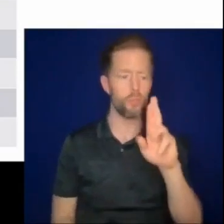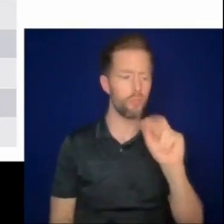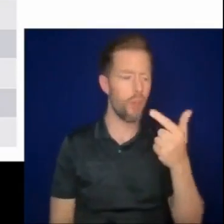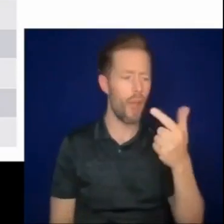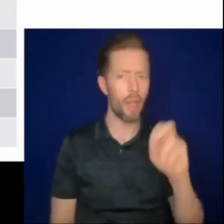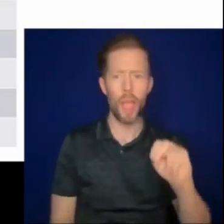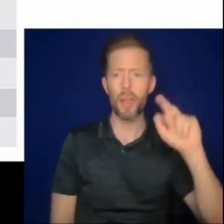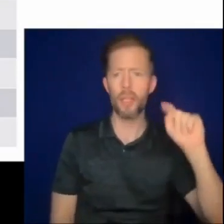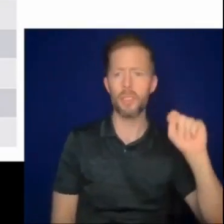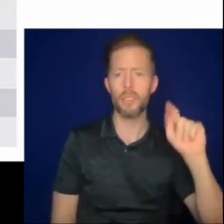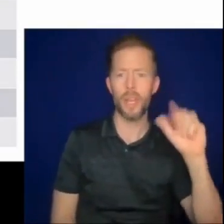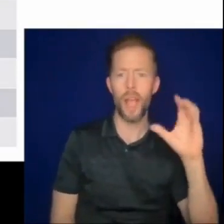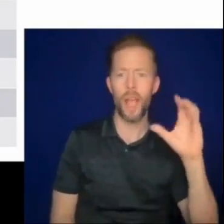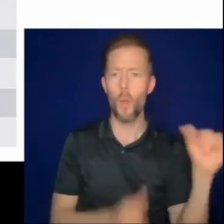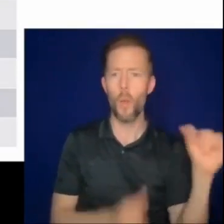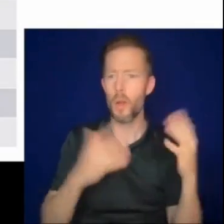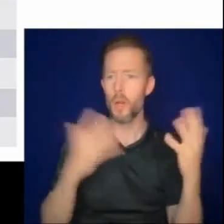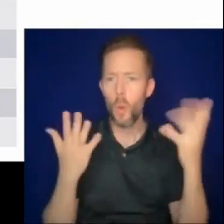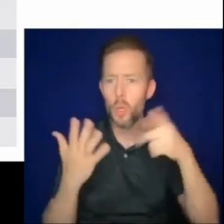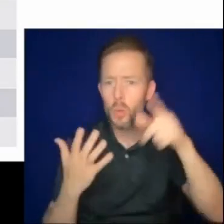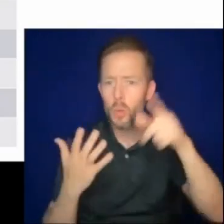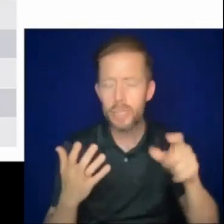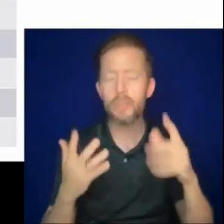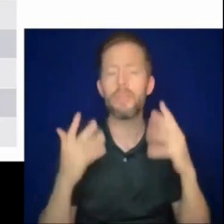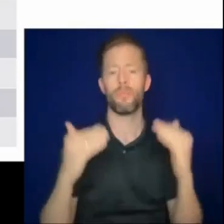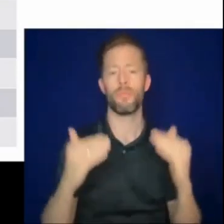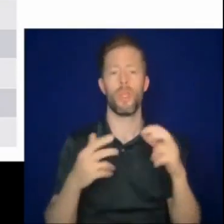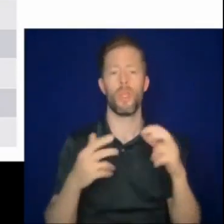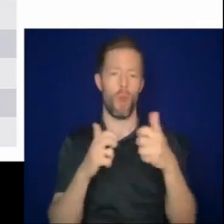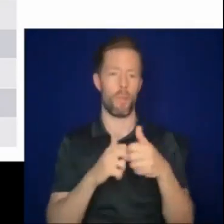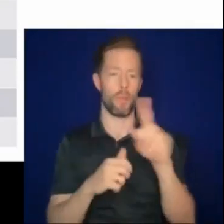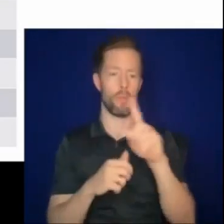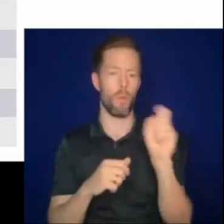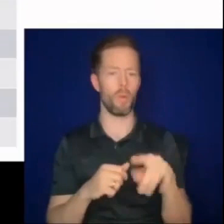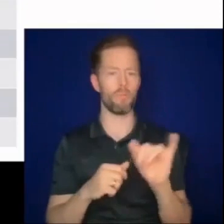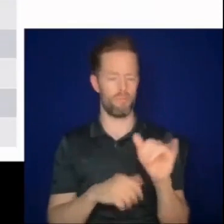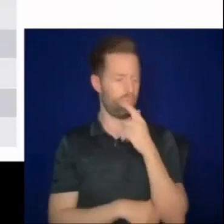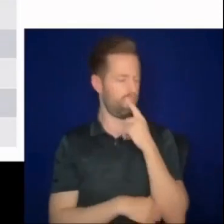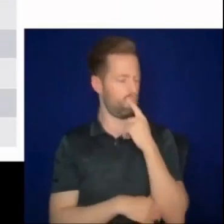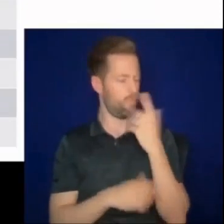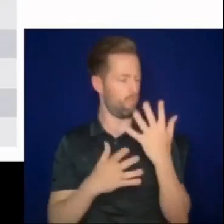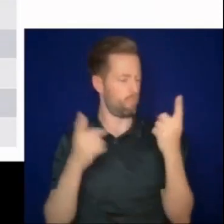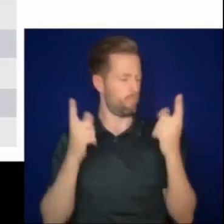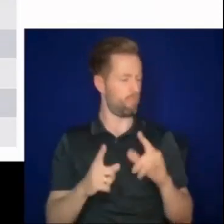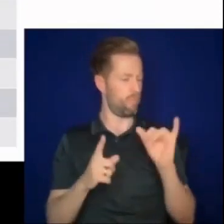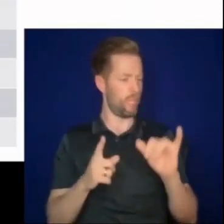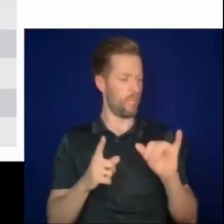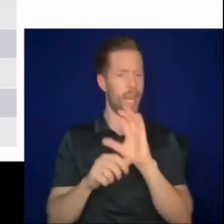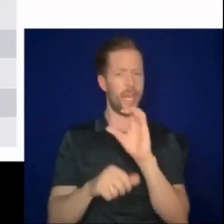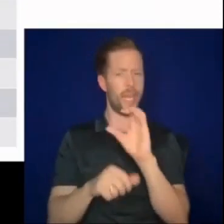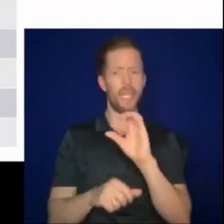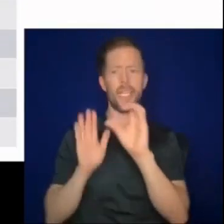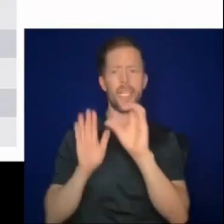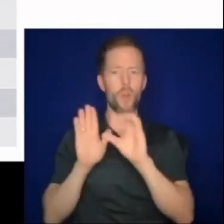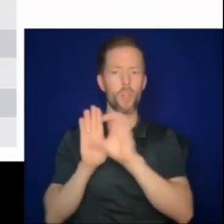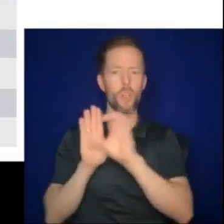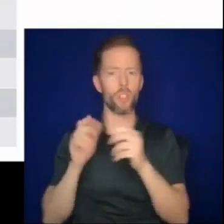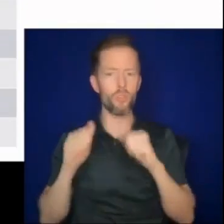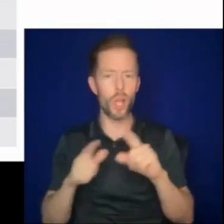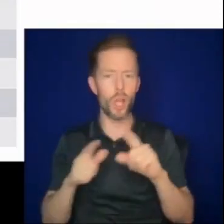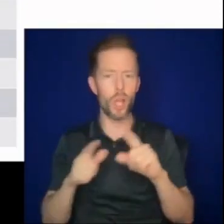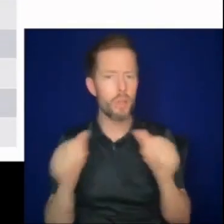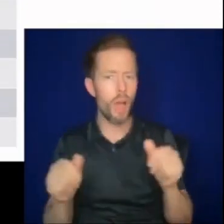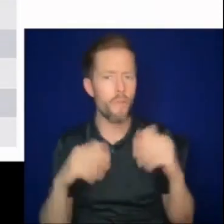have a dragon taco party? And then we moved into problem questions. So the problem is really, what's going on in the story that the characters are